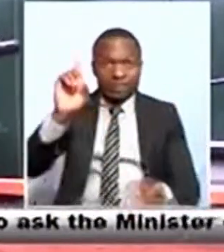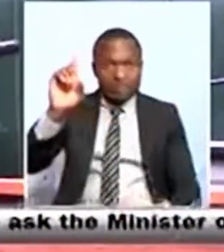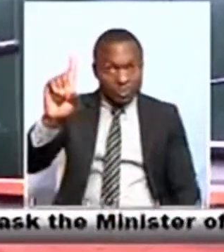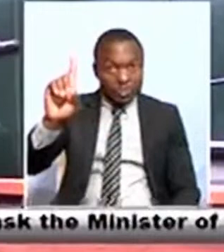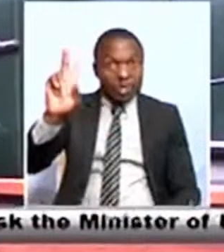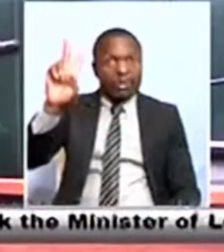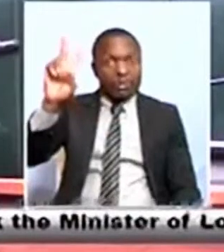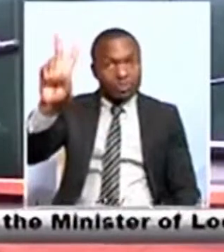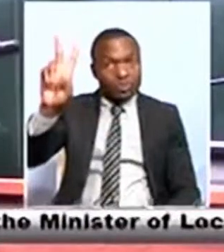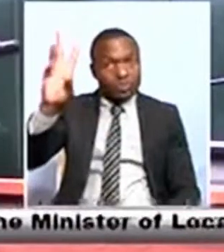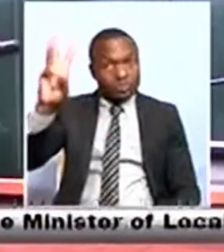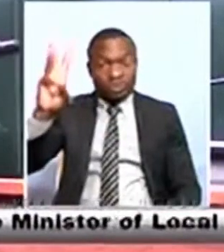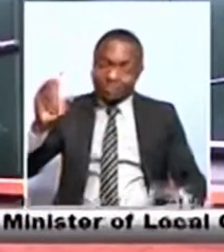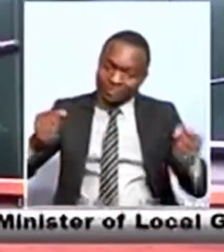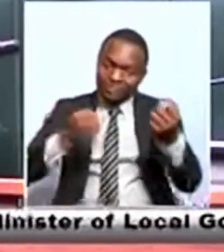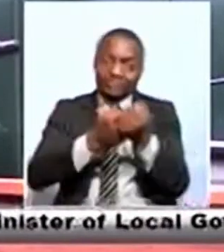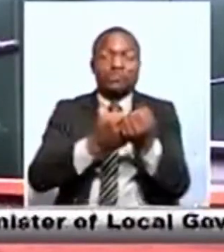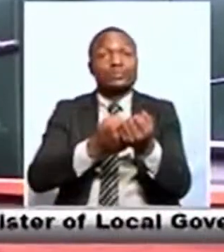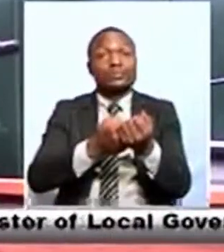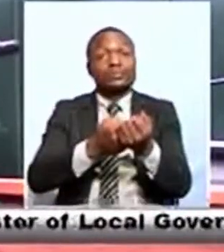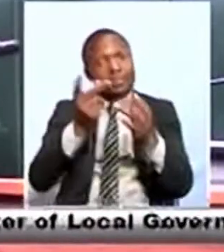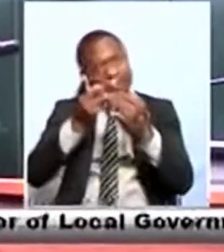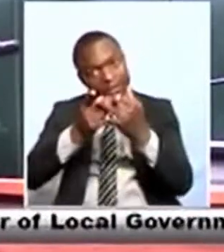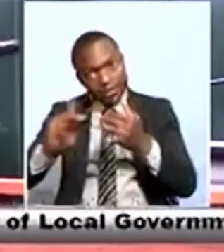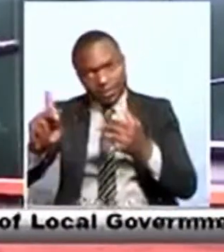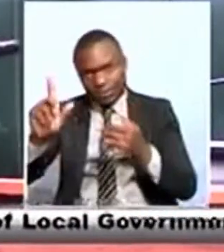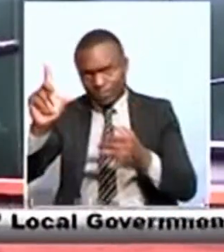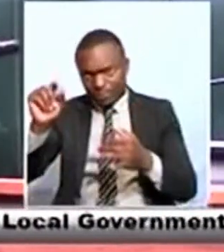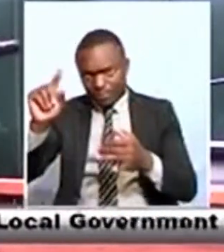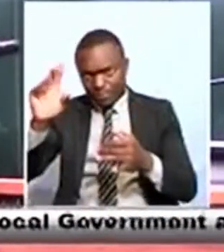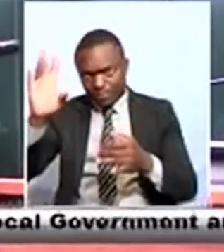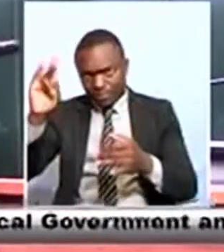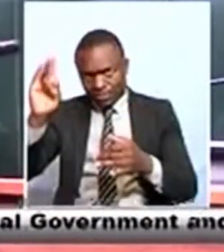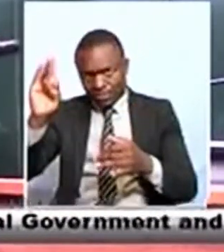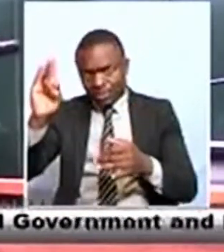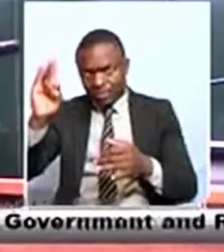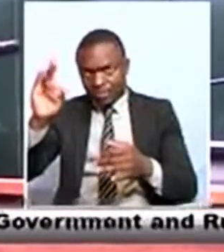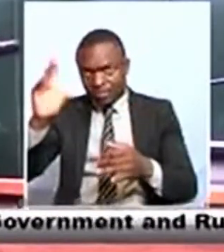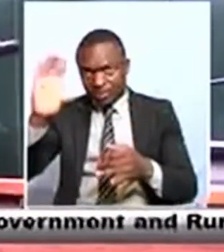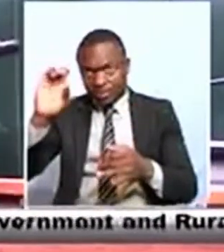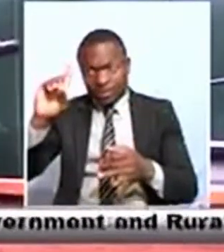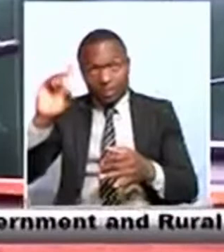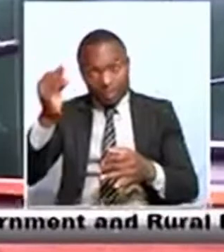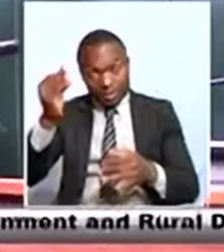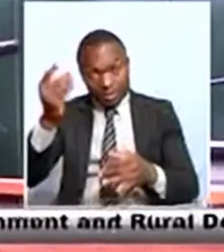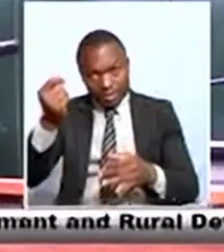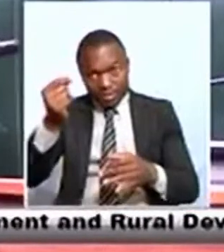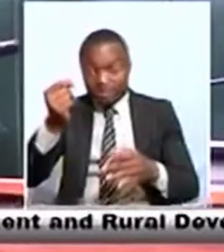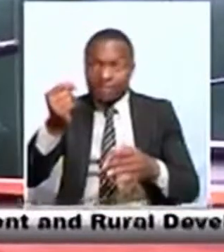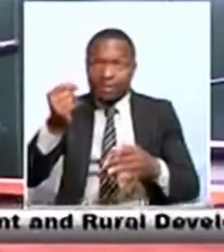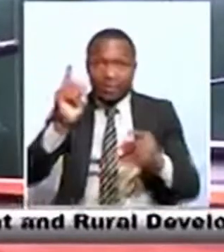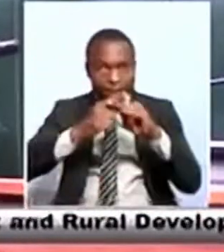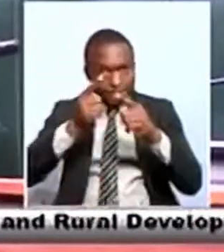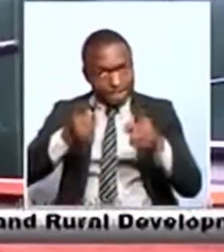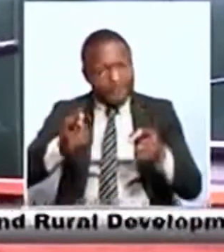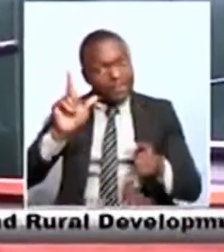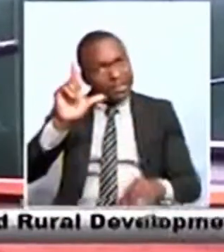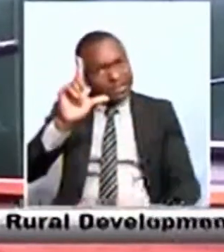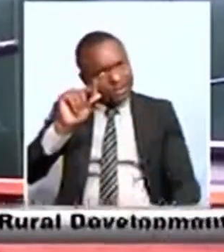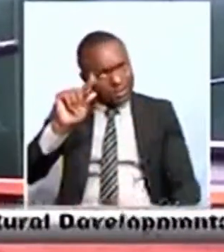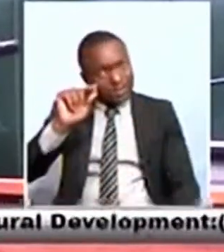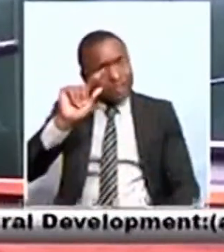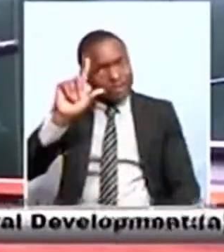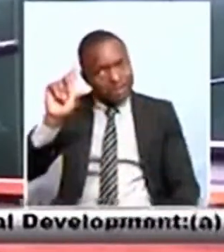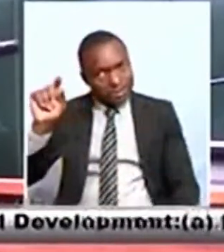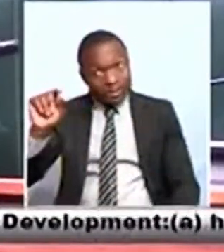126 were funded part of the 2017 CDF allocation, while the 2020